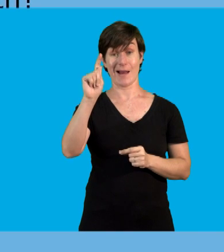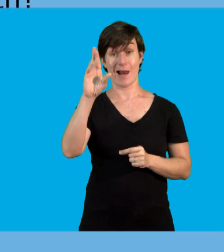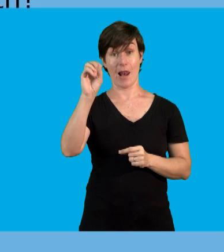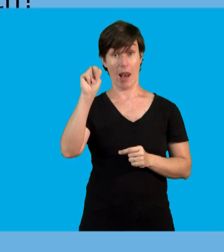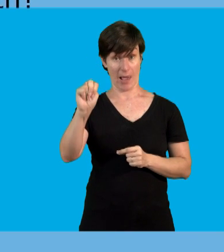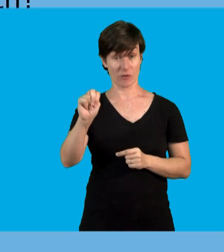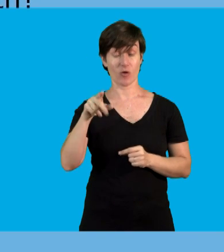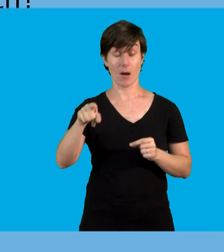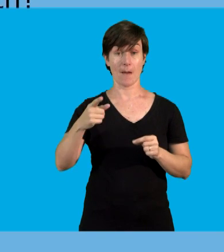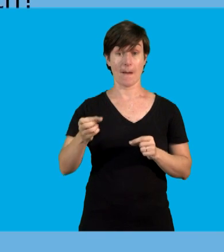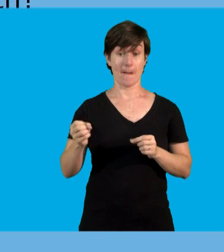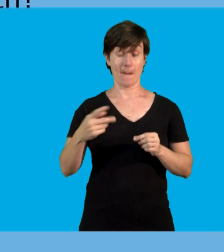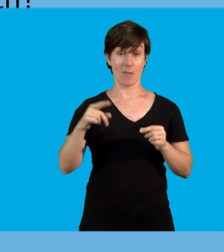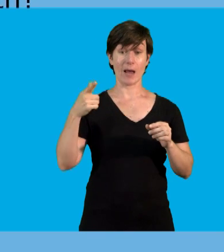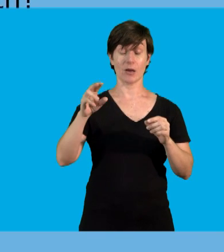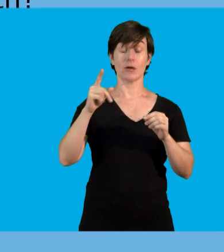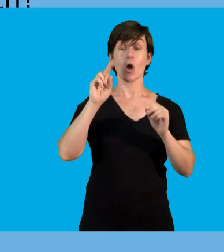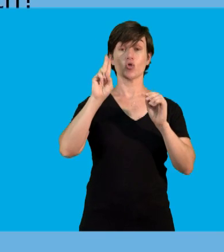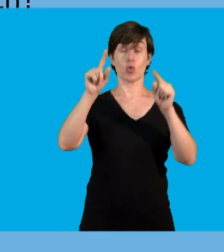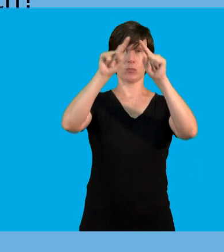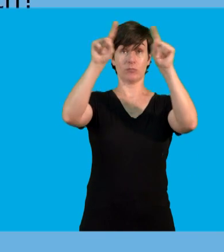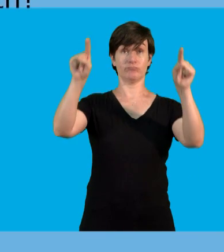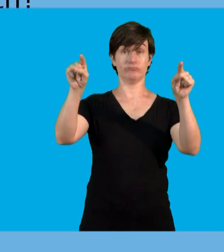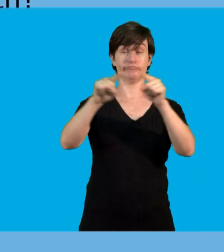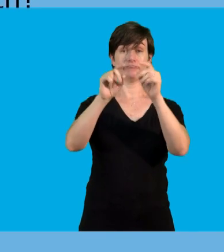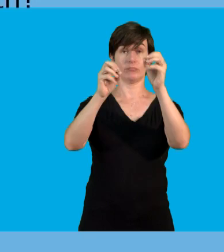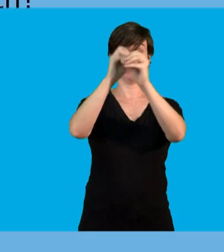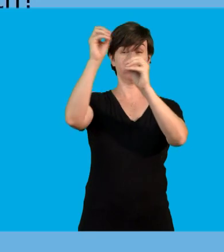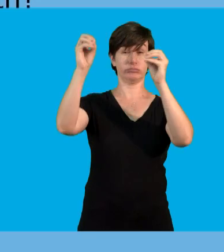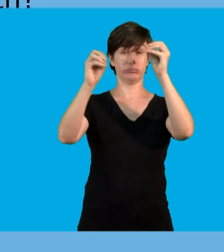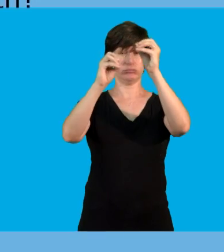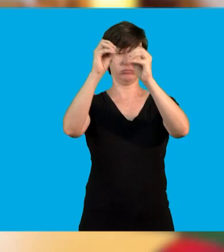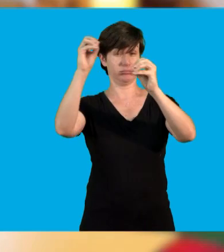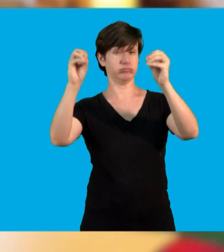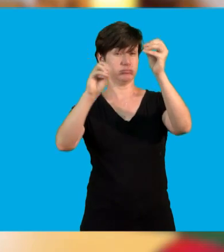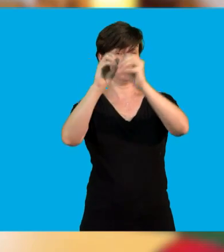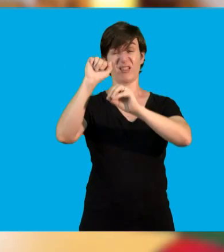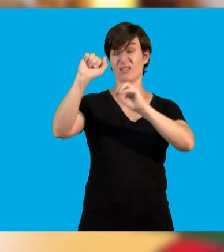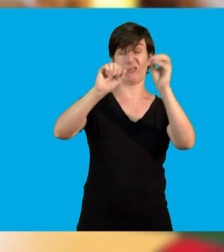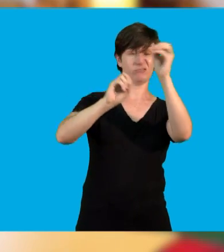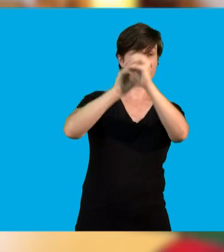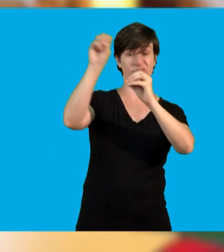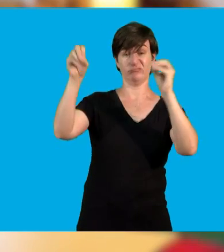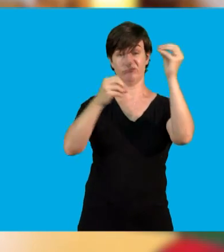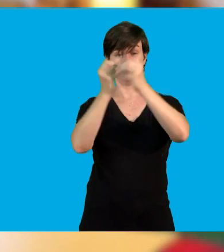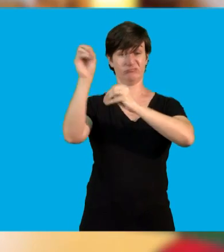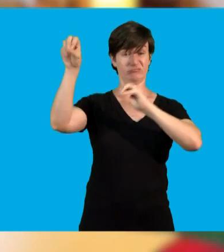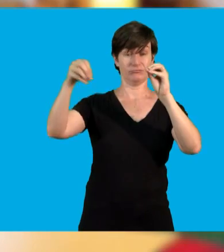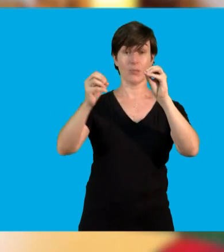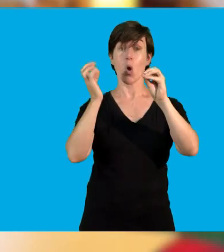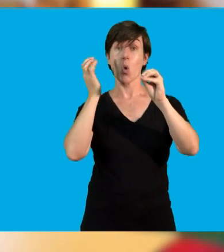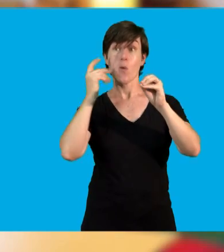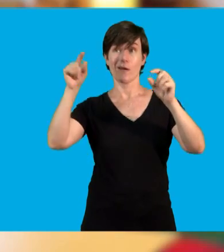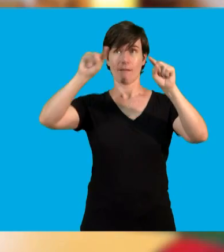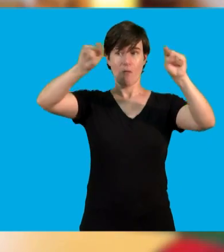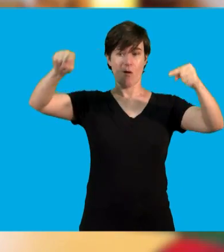now, in a conductor, they are moving in various directions. Once you start connecting a cell in that conductor, these electrons are now